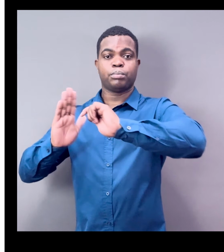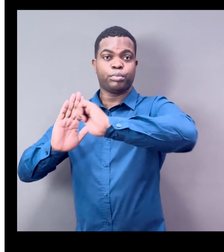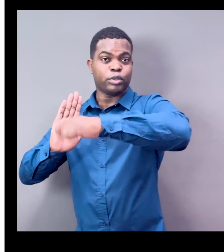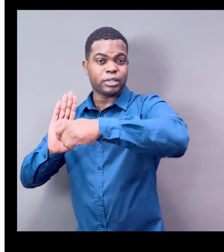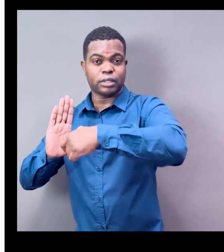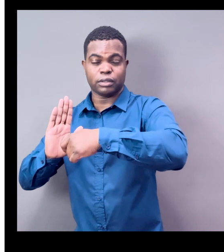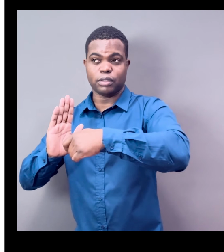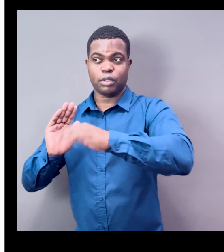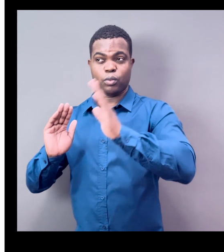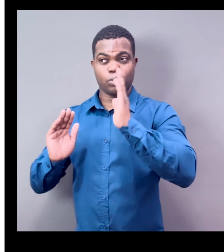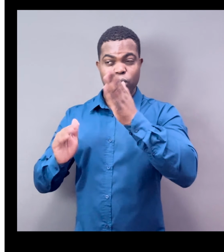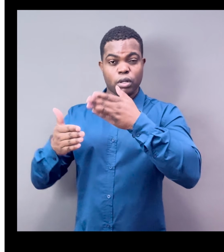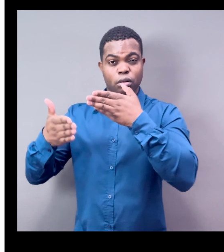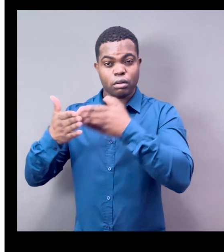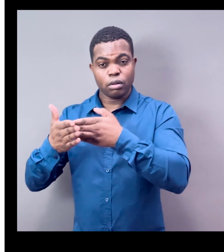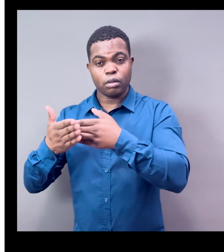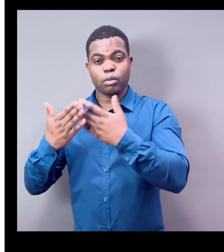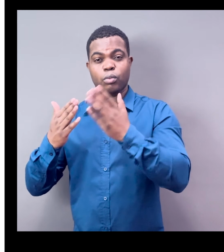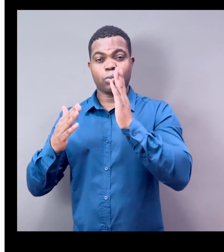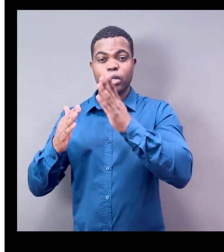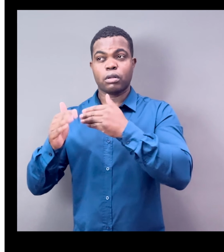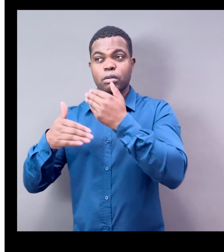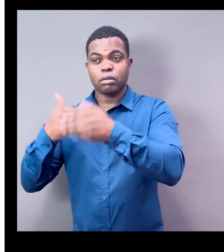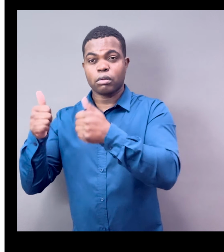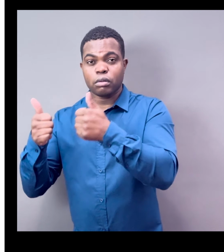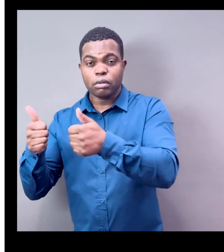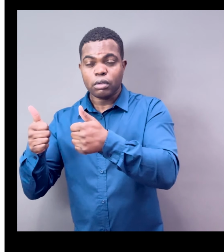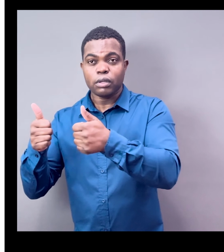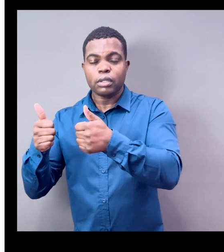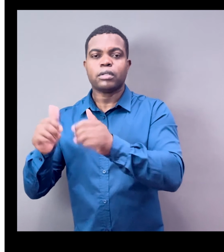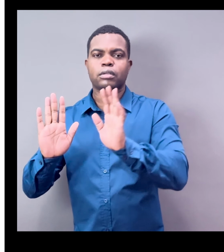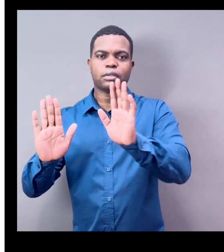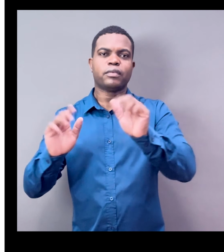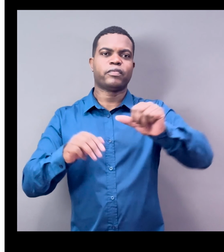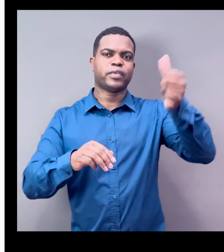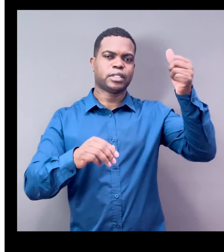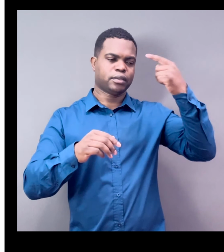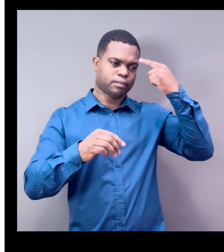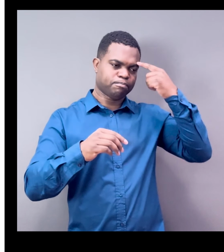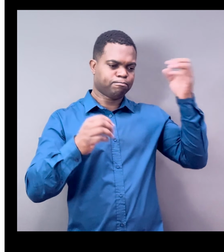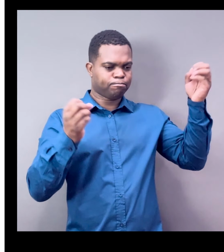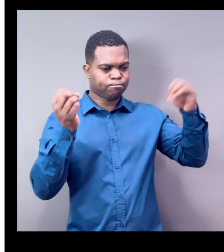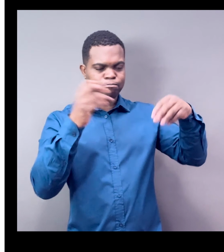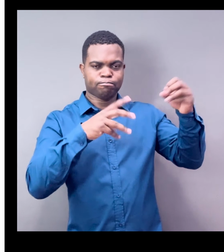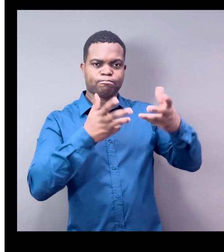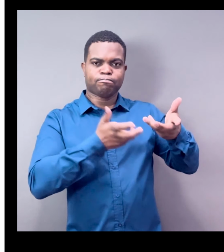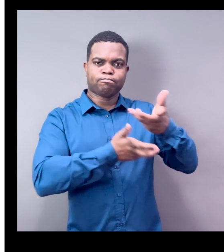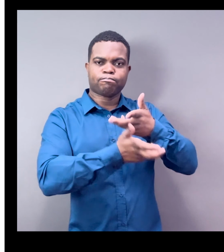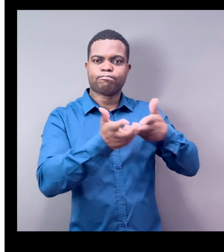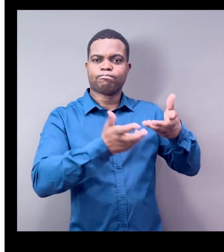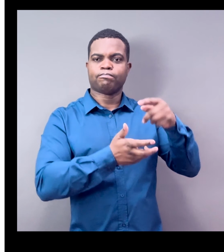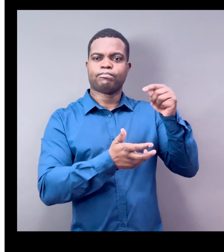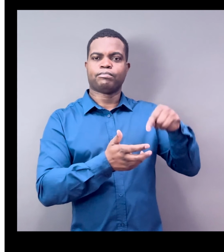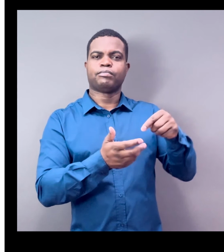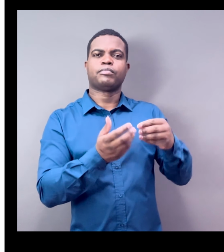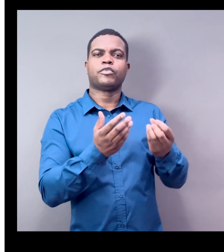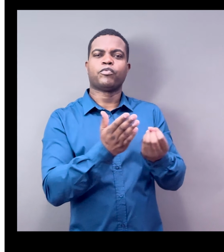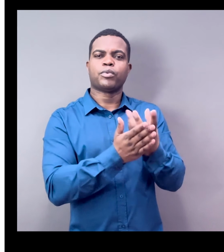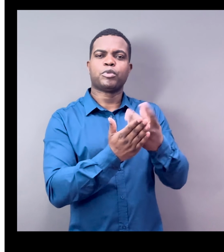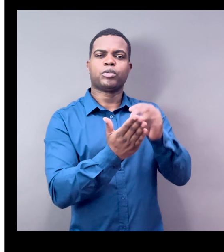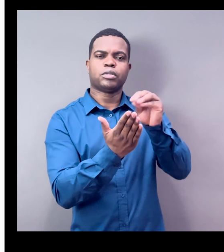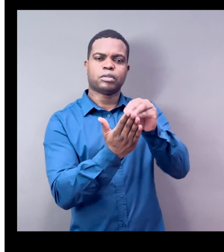engagement initiative or project. So the first is you can brainstorm. You can gather a team